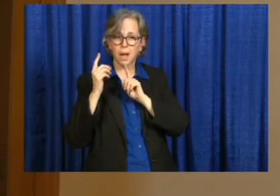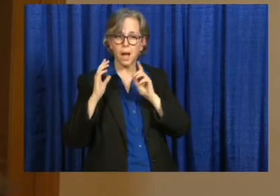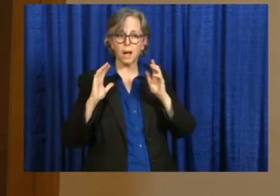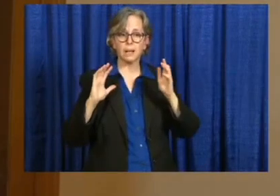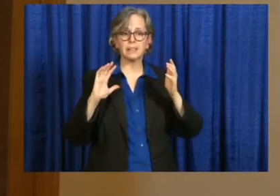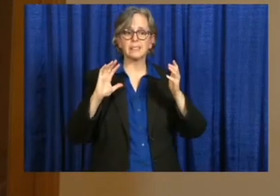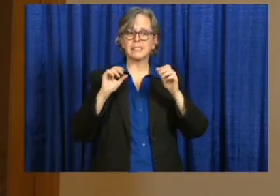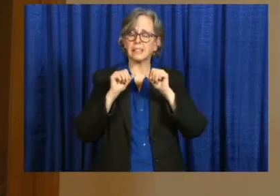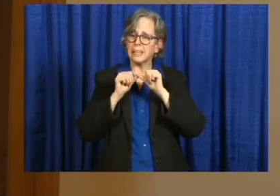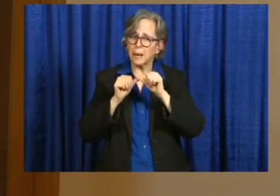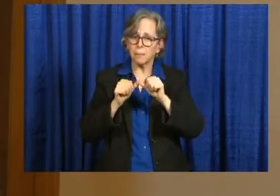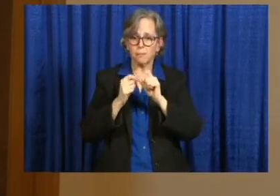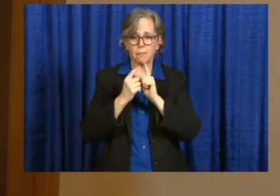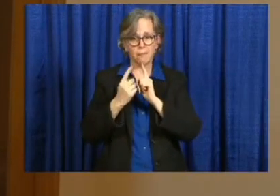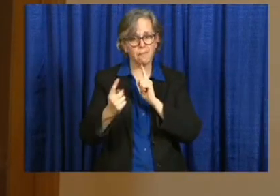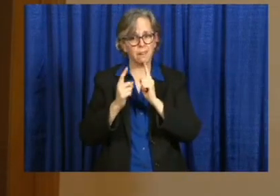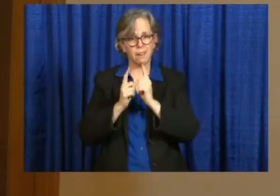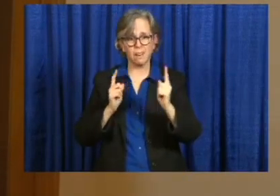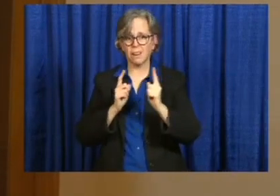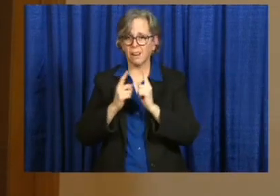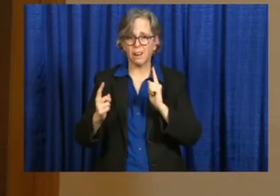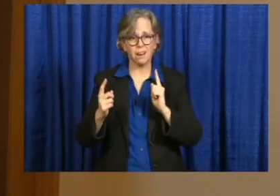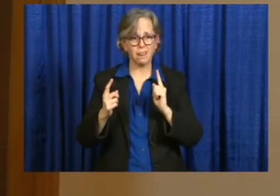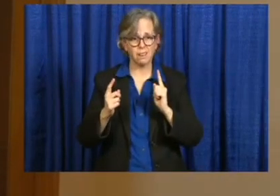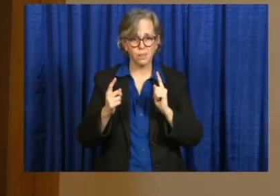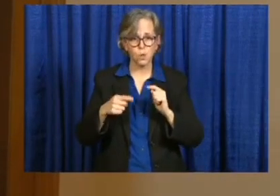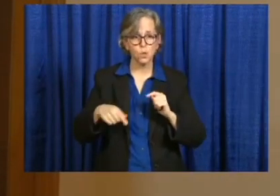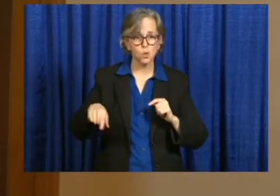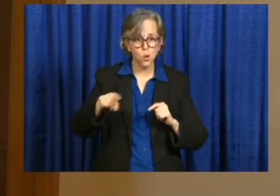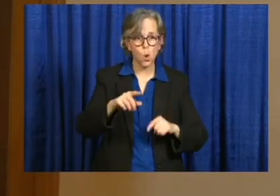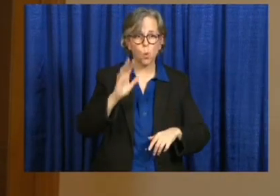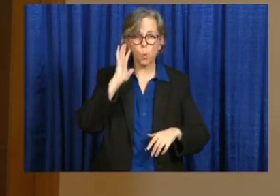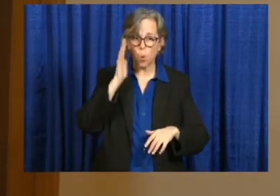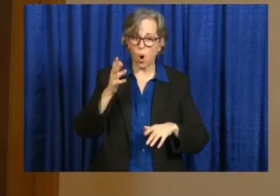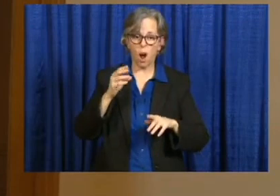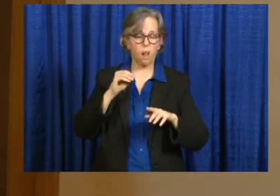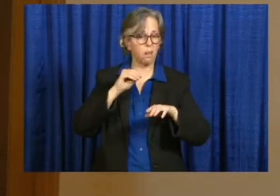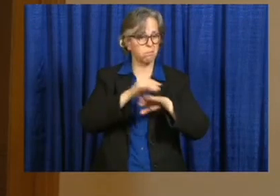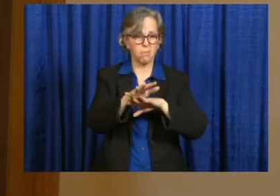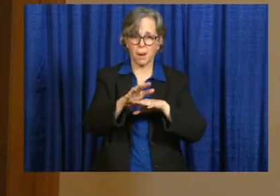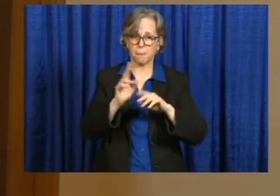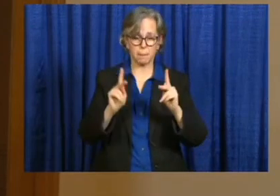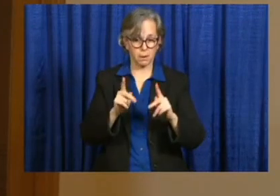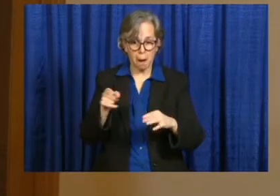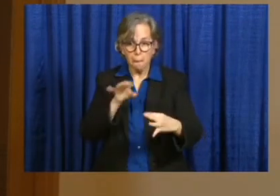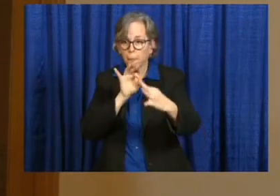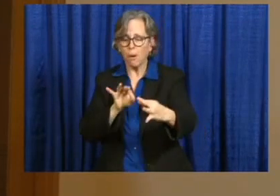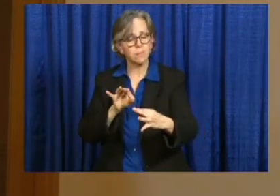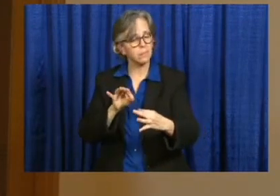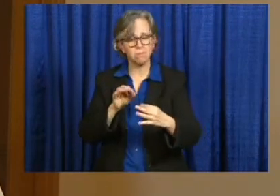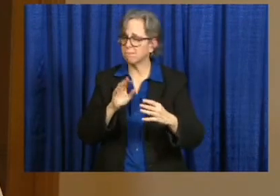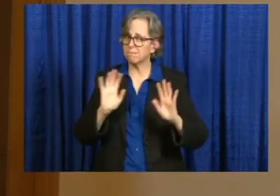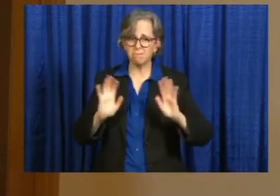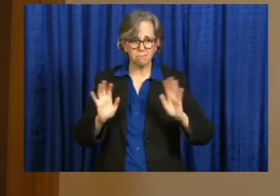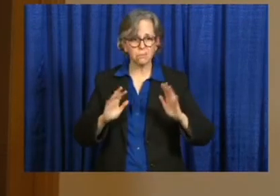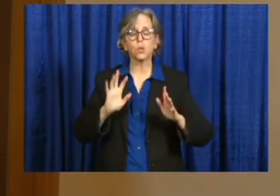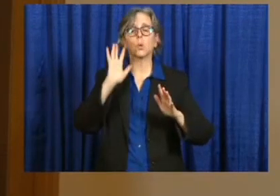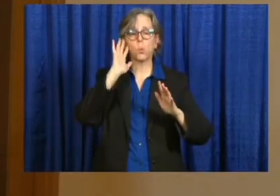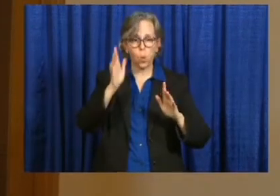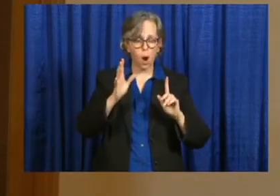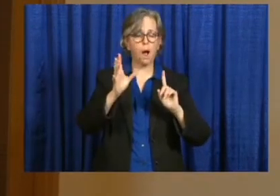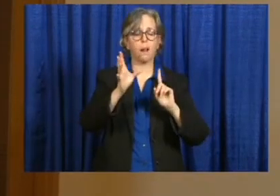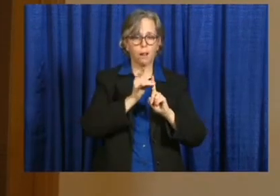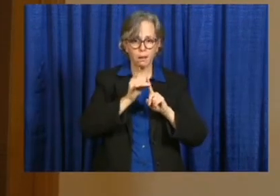that. You're still going to infect some people. It's not going to be perfect. Infection will still spread, but again, we're slowing